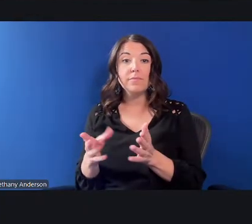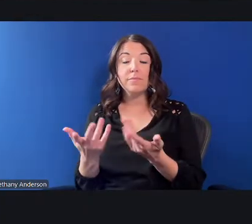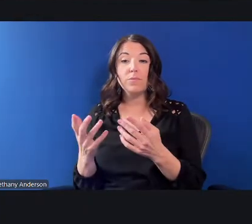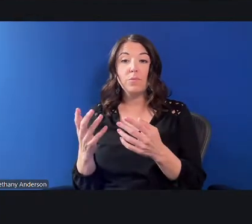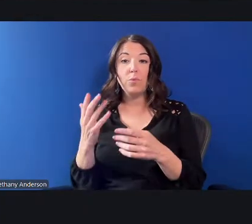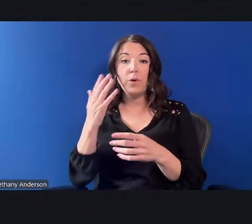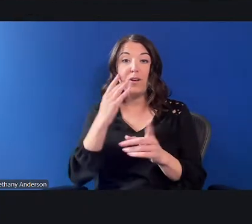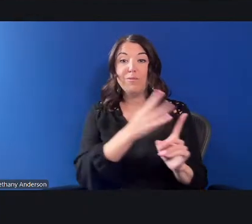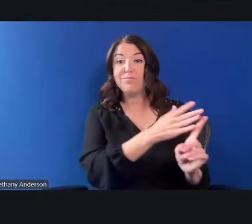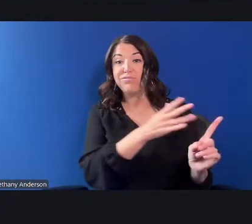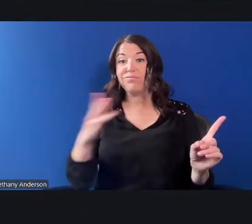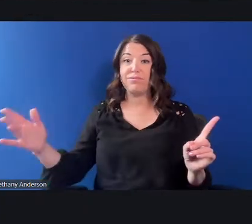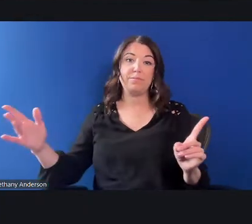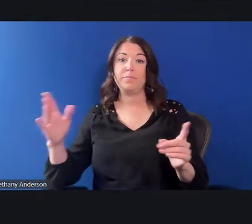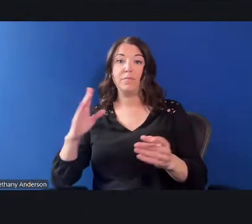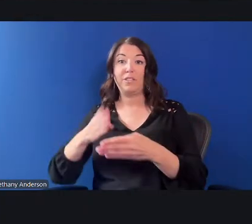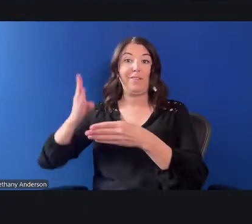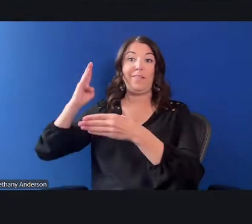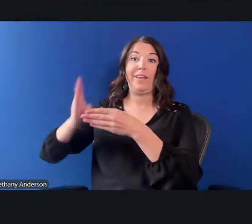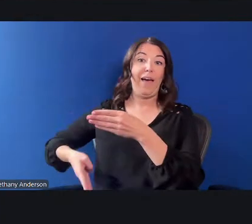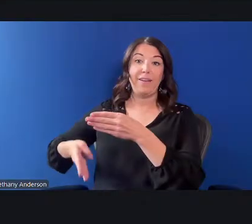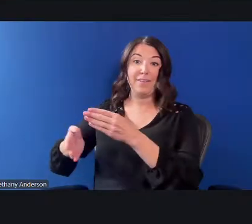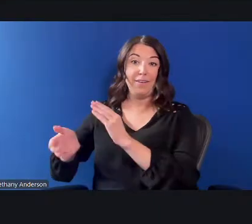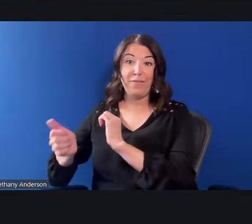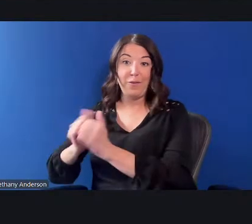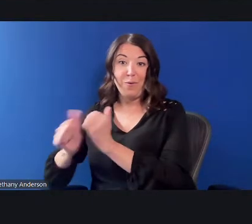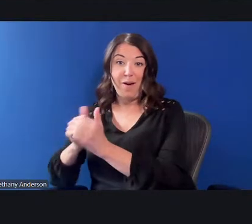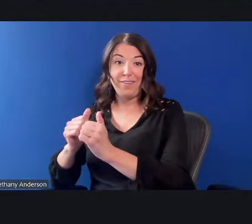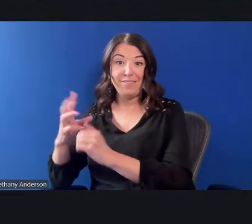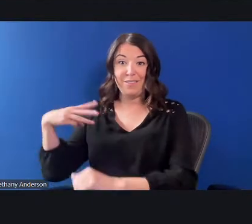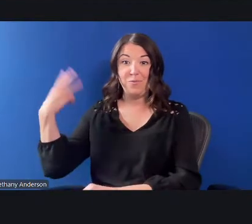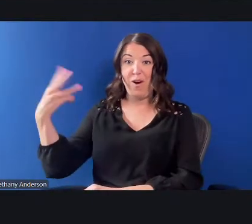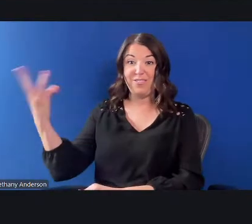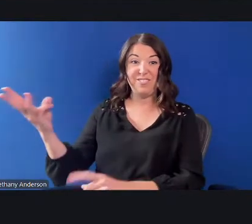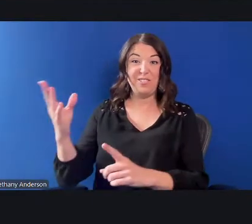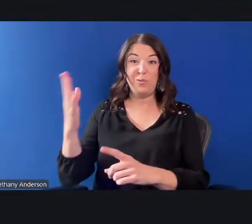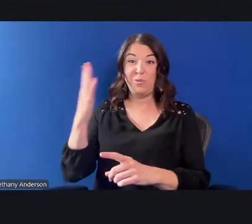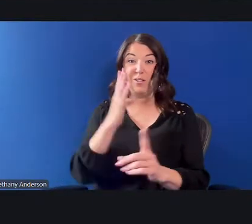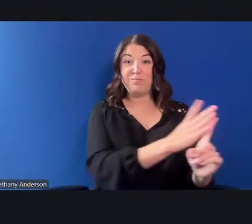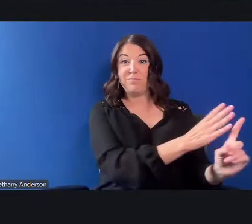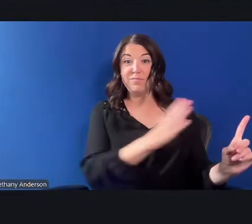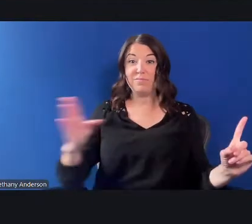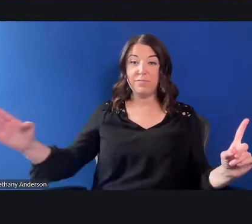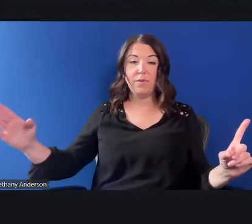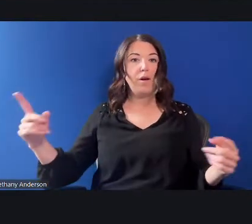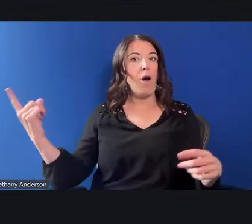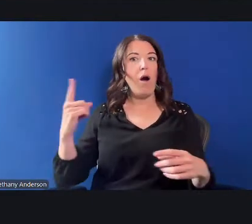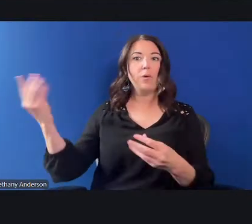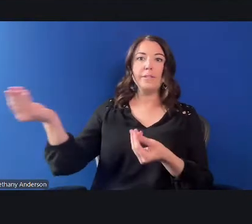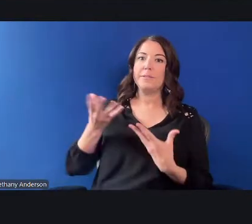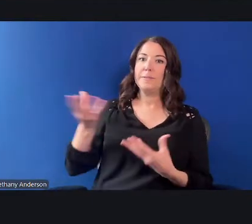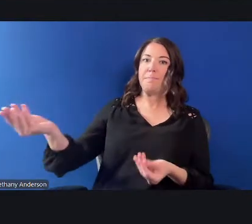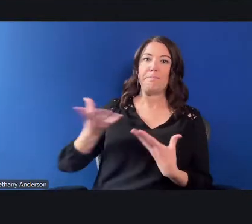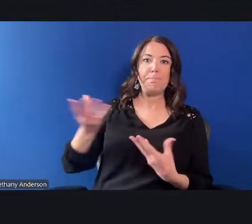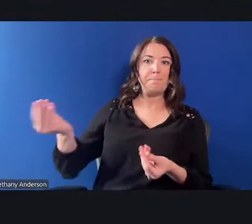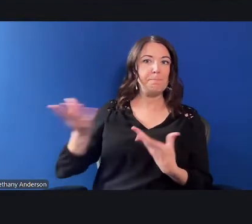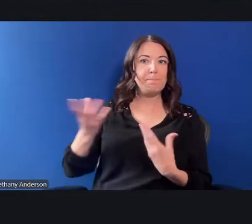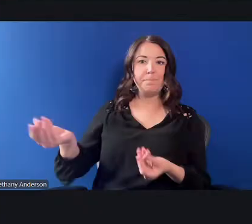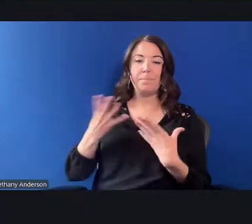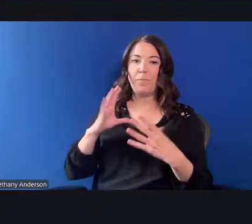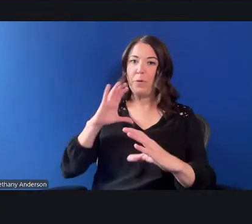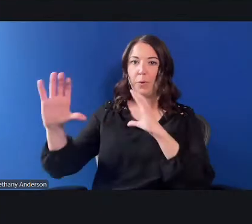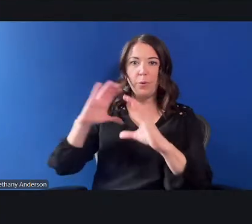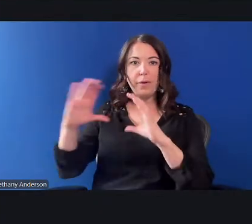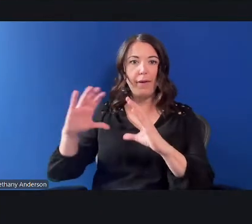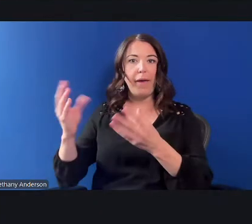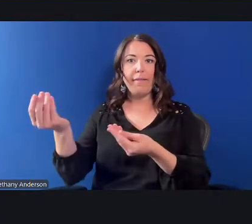basically to the end of the race in Washington. He always was communicating with us, letting us know what's going on, where